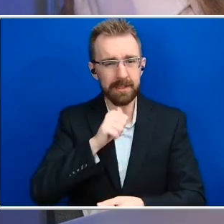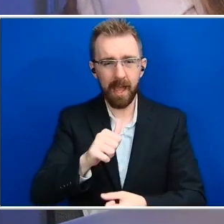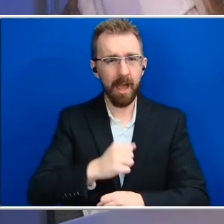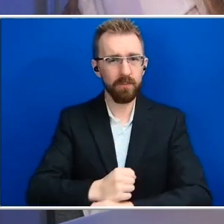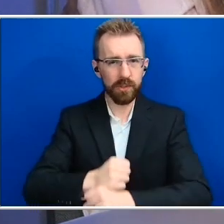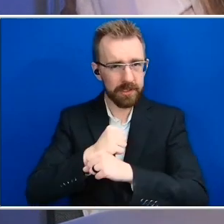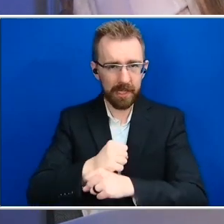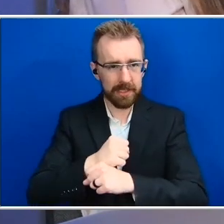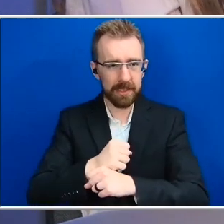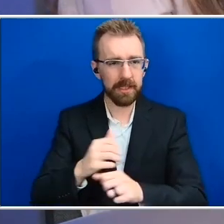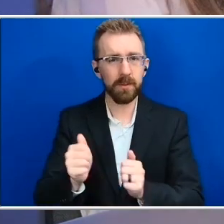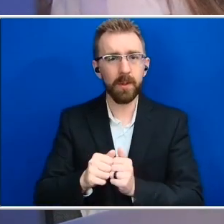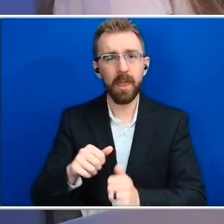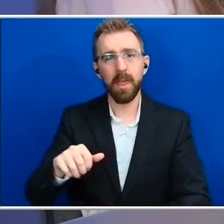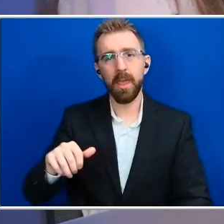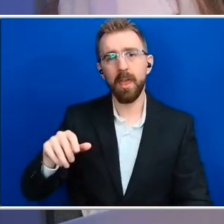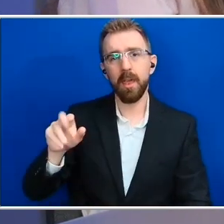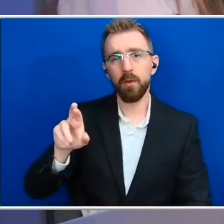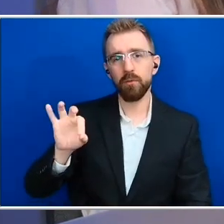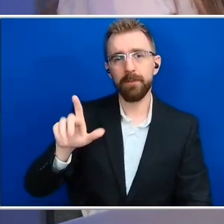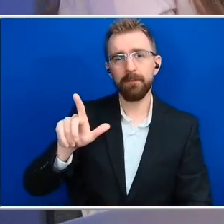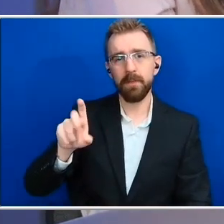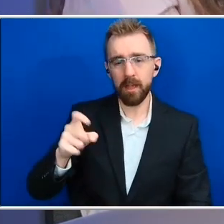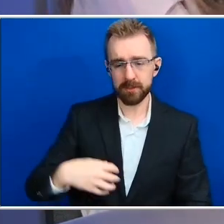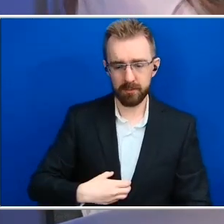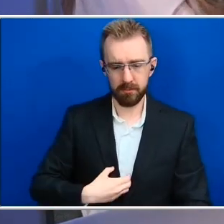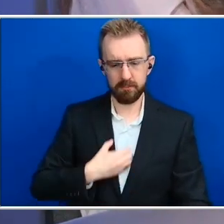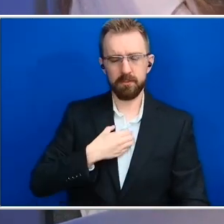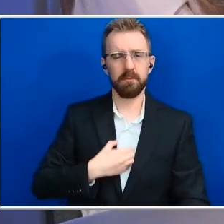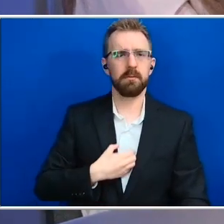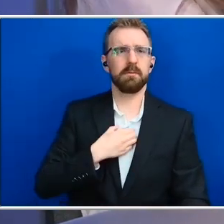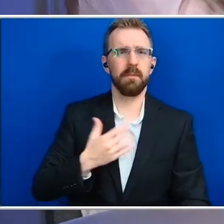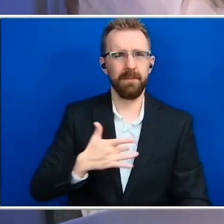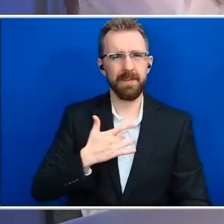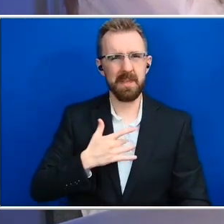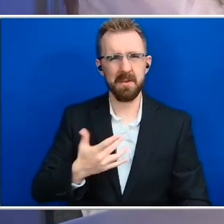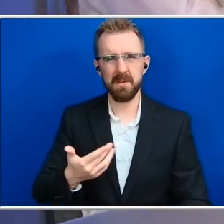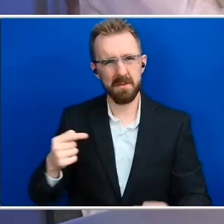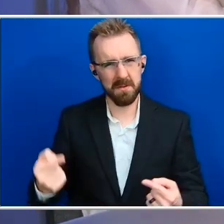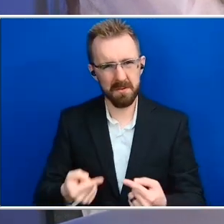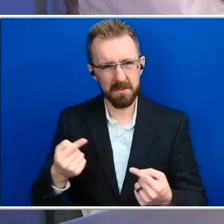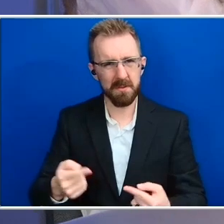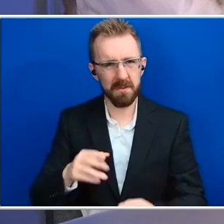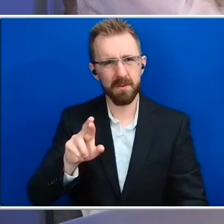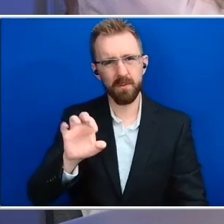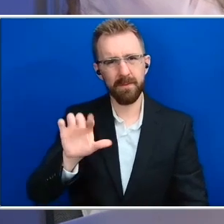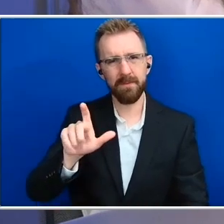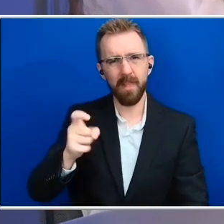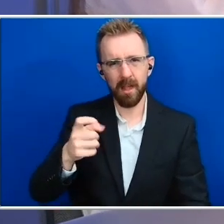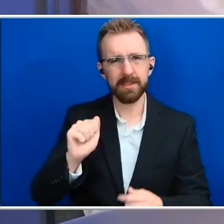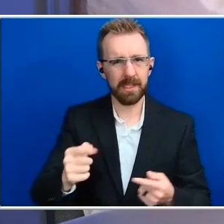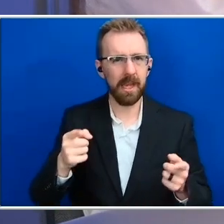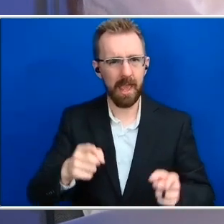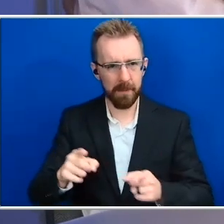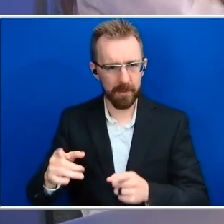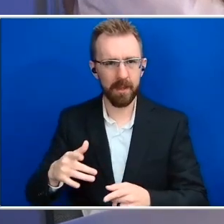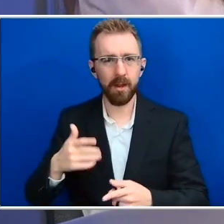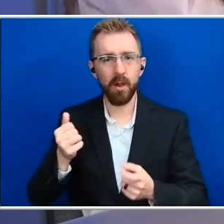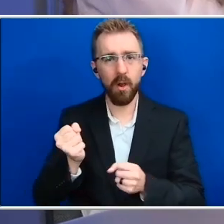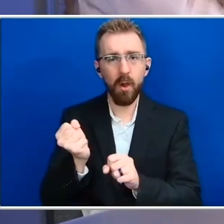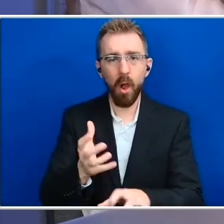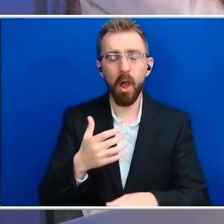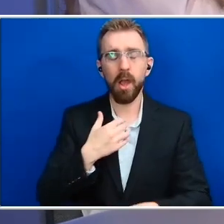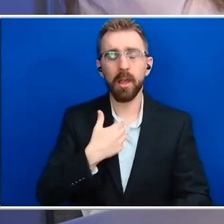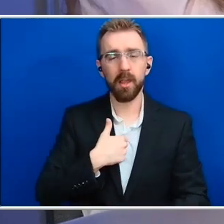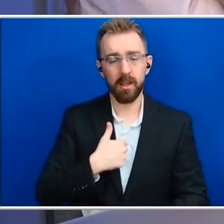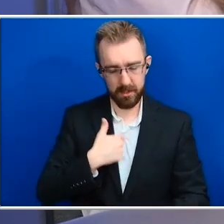anti-reflux mechanisms that normal esophagus has it. Therefore, that reflux can cause a stricture and narrowing in that